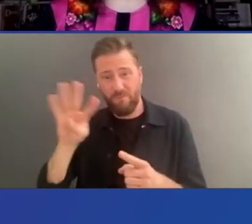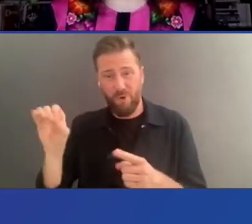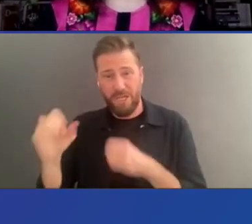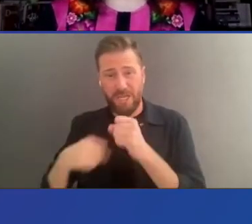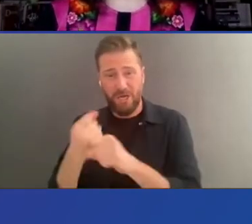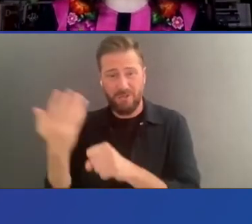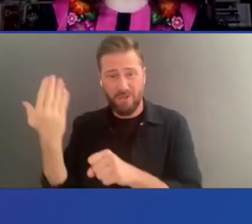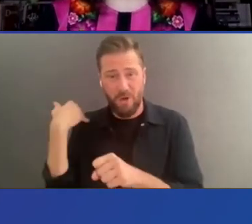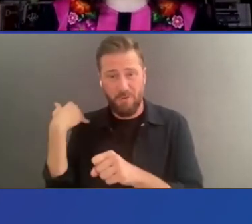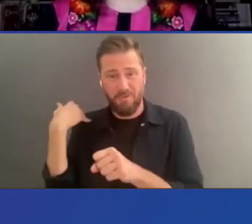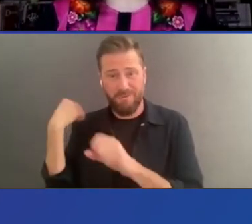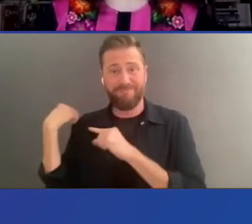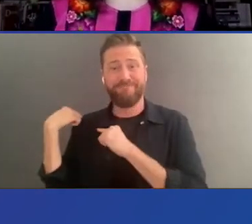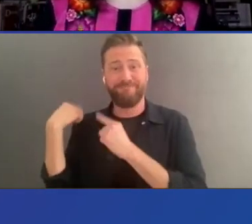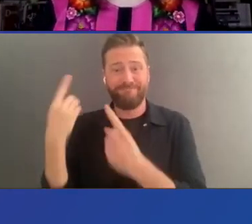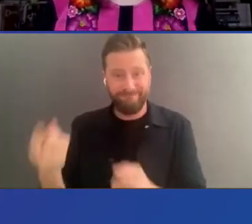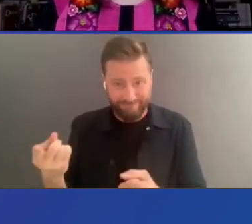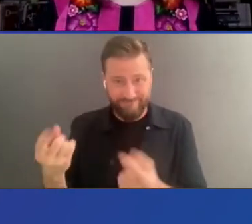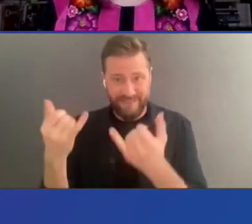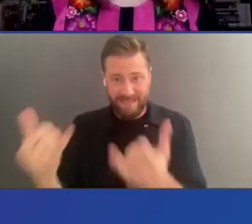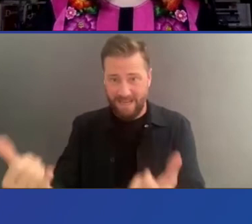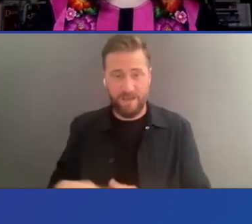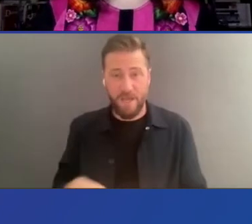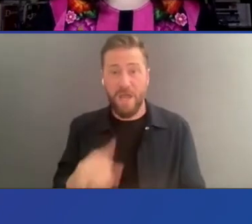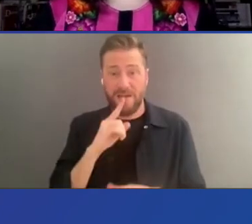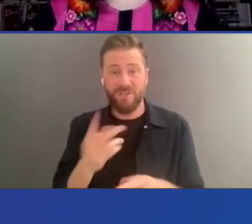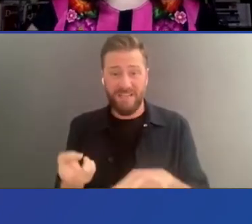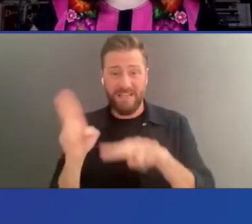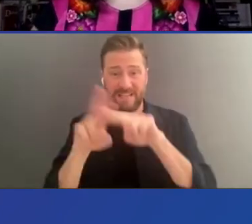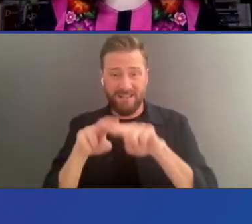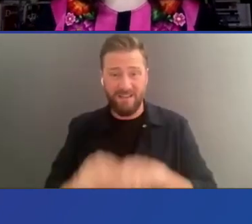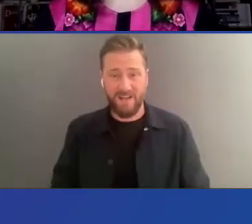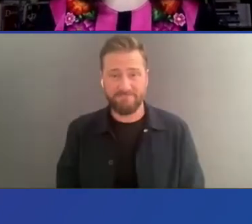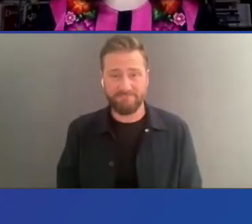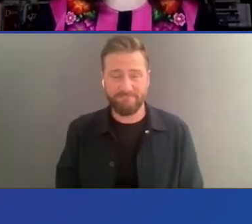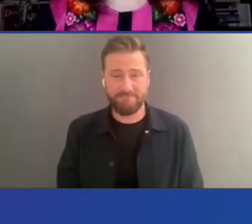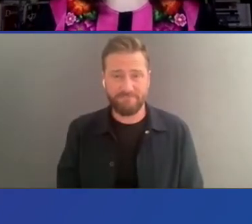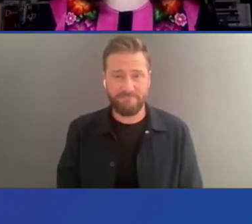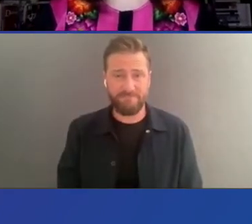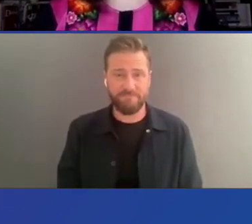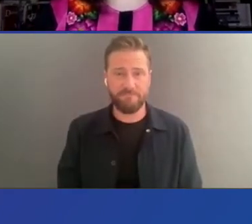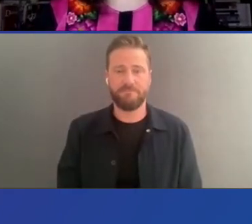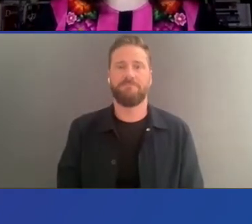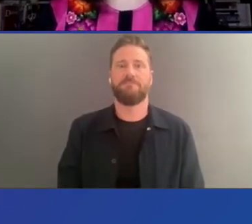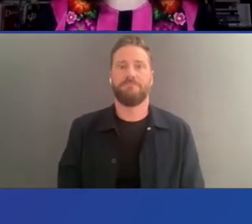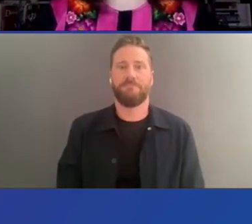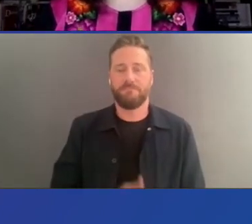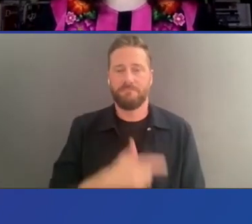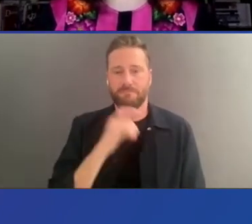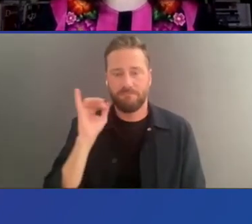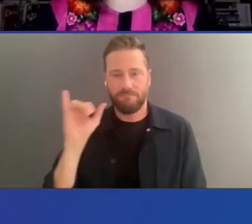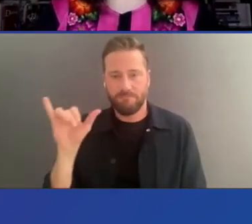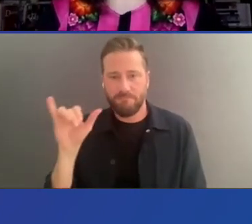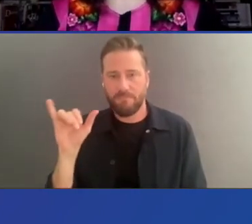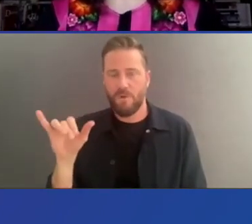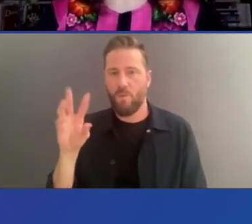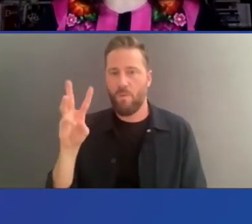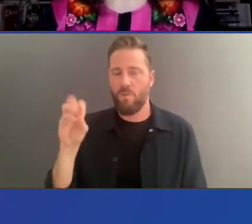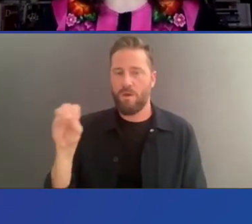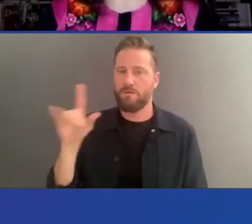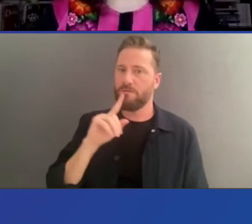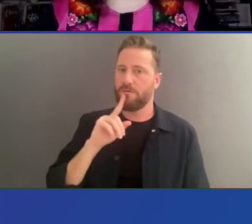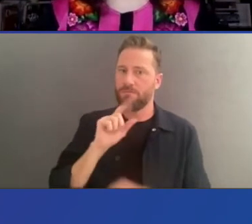is still happening. As a matter of fact, it's escalating. Mm. Absolutely. That's